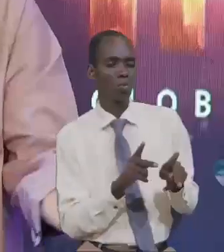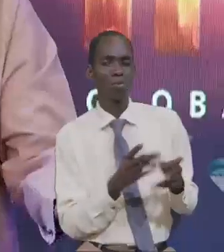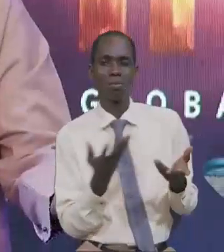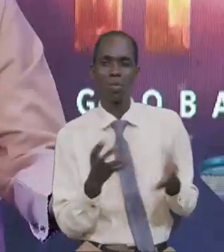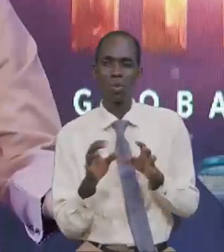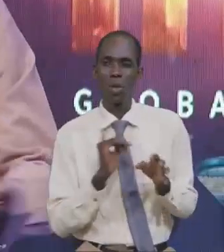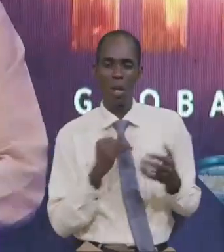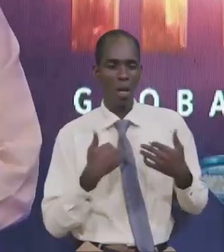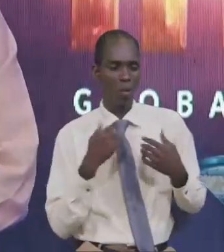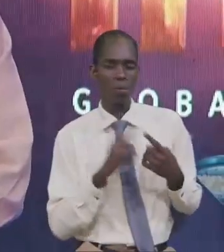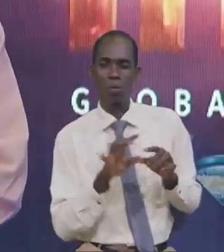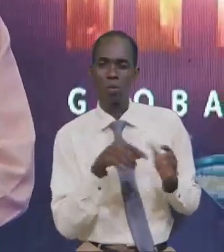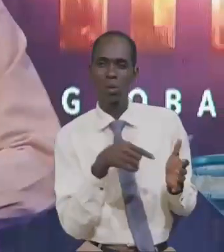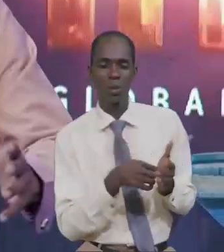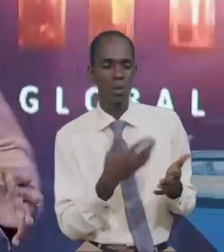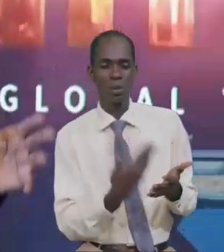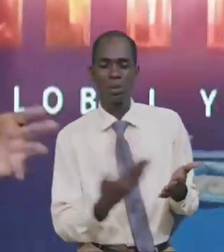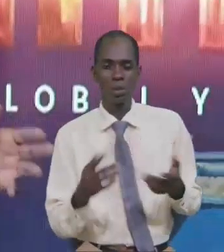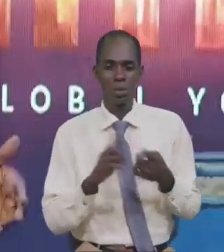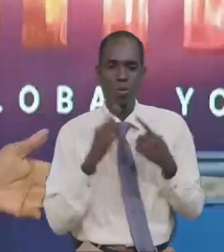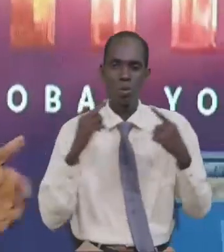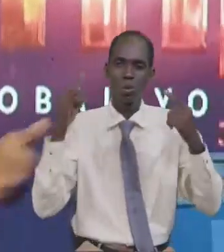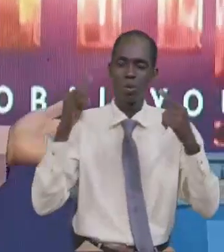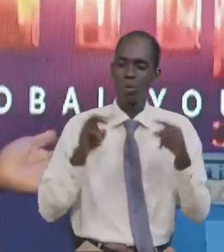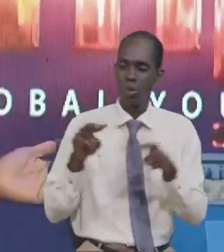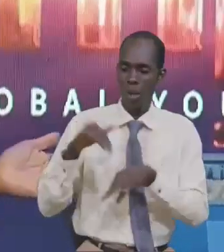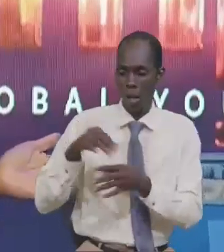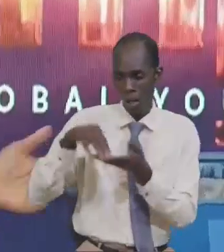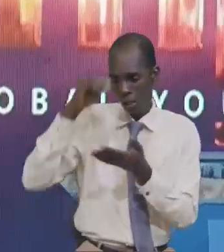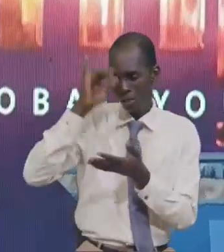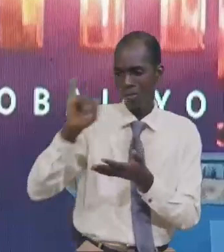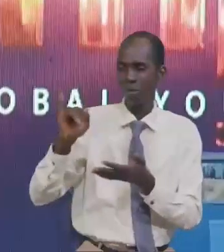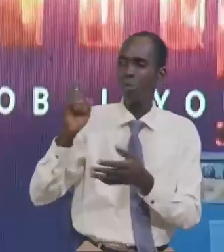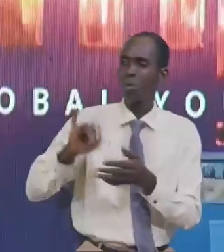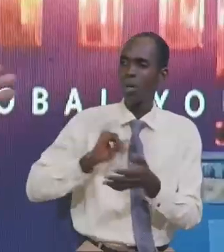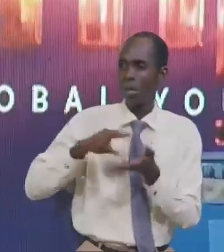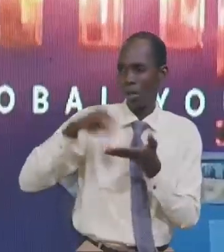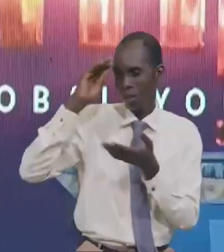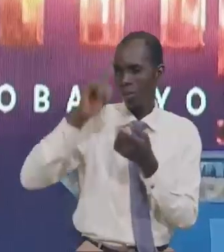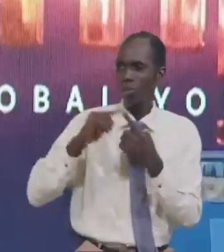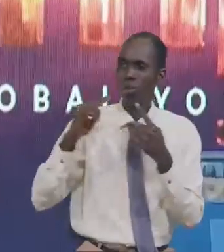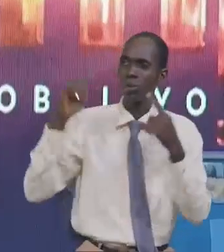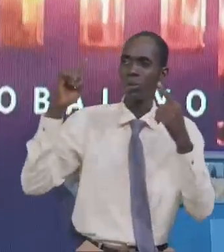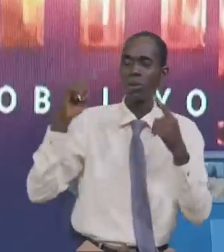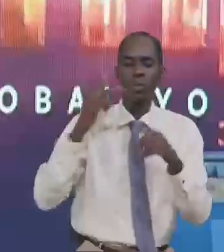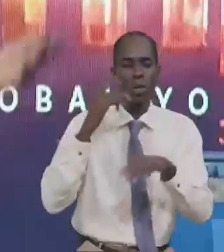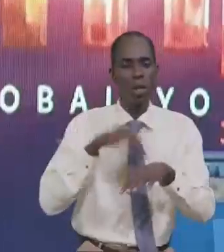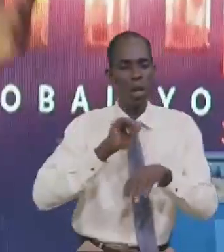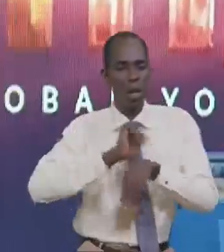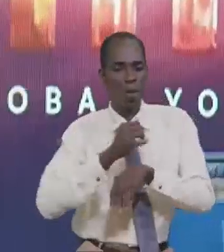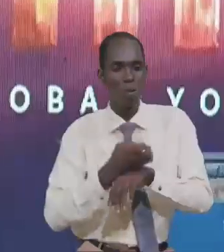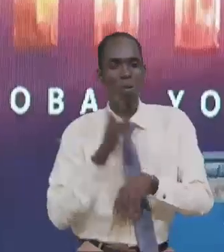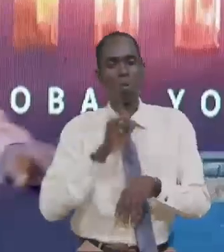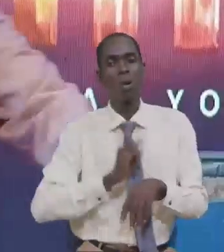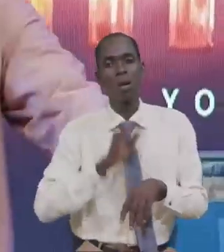diligence, do I have to do that to succeed? They look at, you know, believing on the Lord and living a straightforward life. Do I have